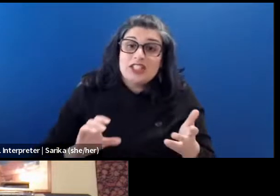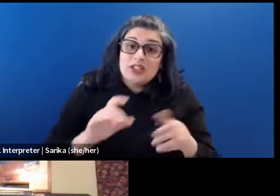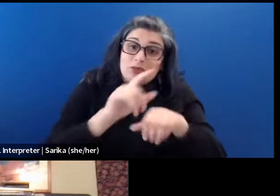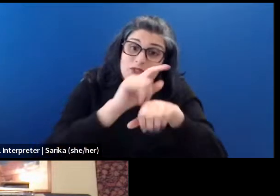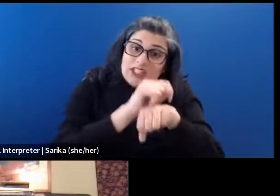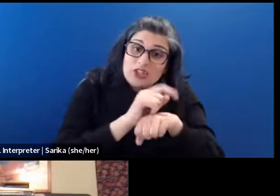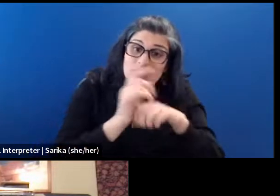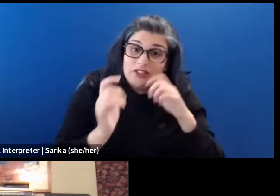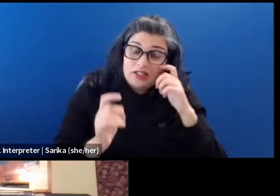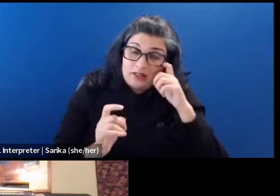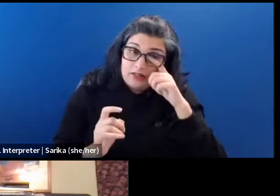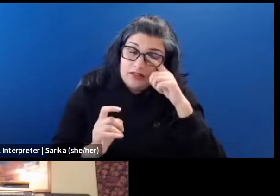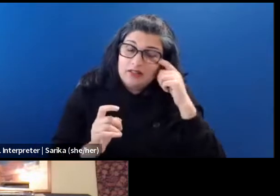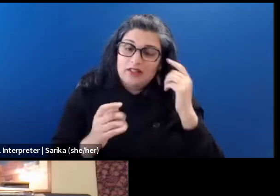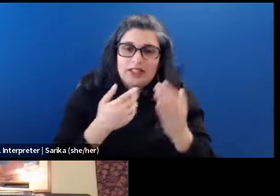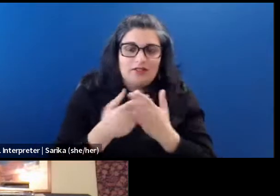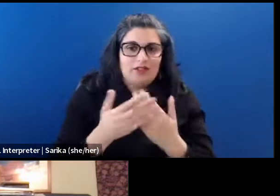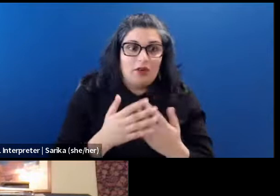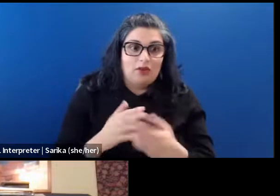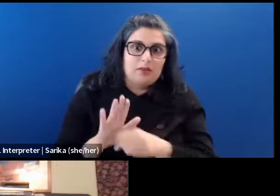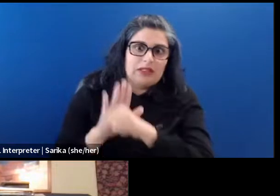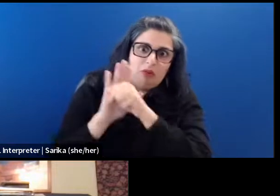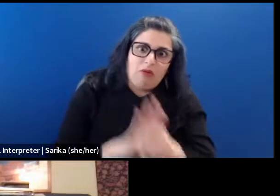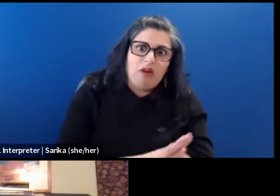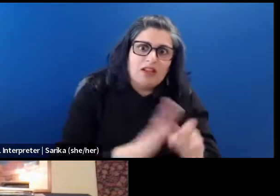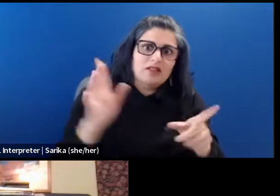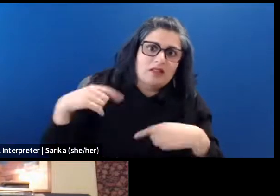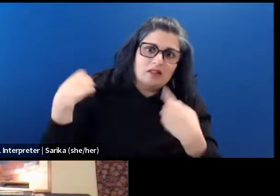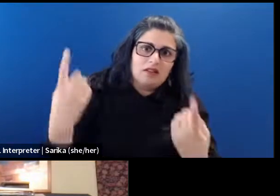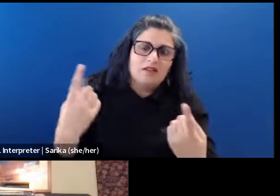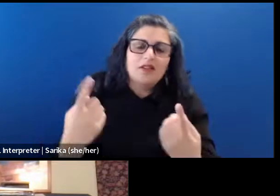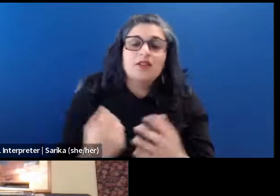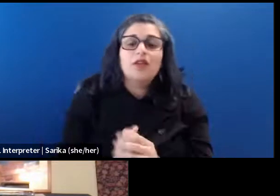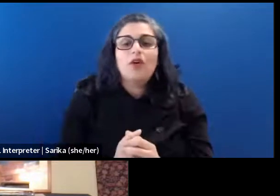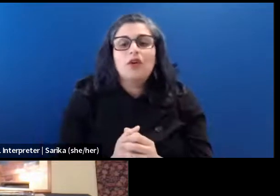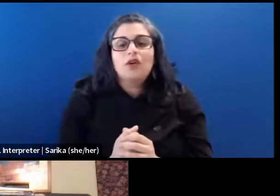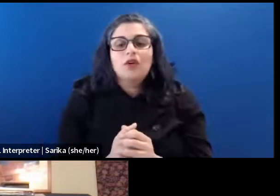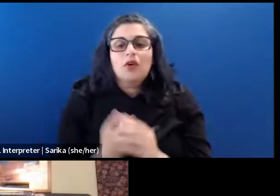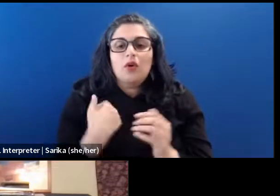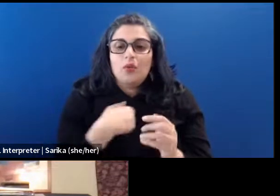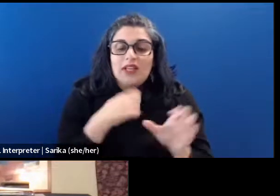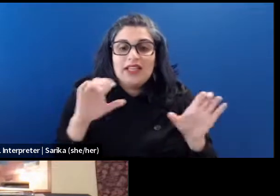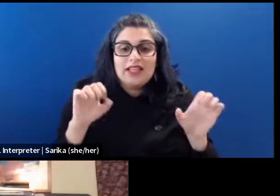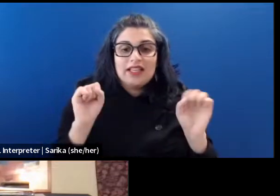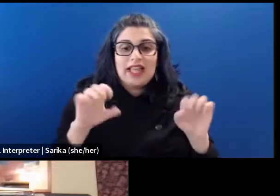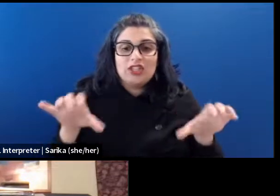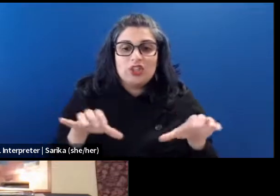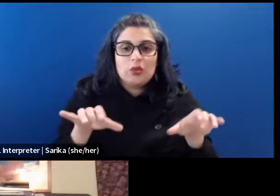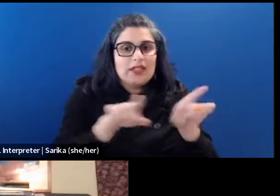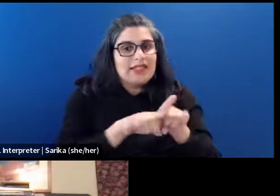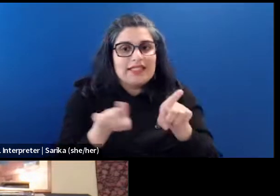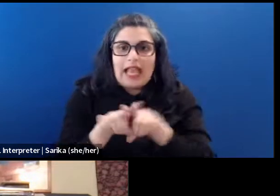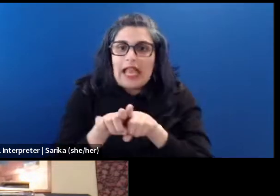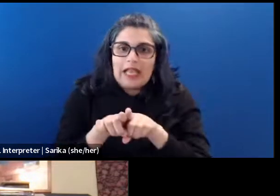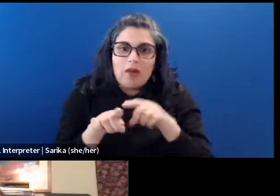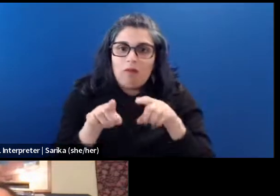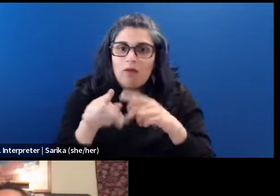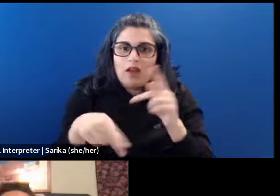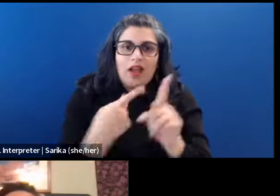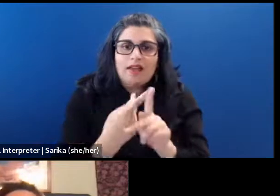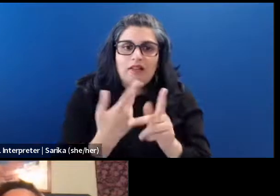it has been so oppressive. And to say that we can actually do that same kind of